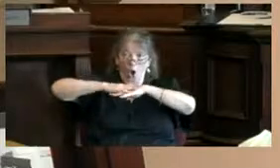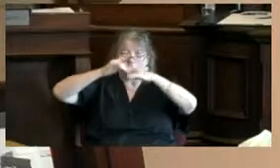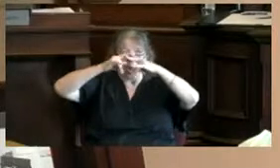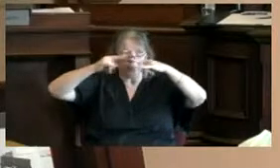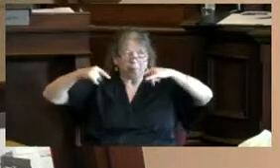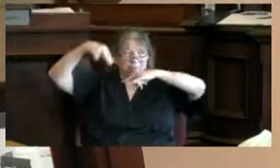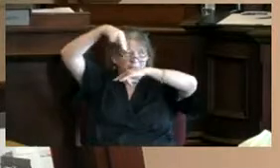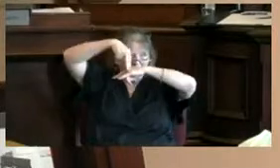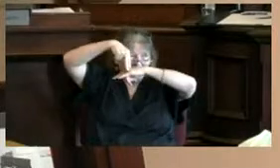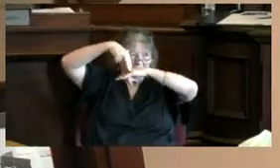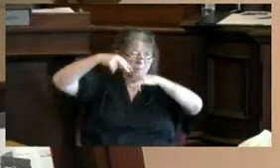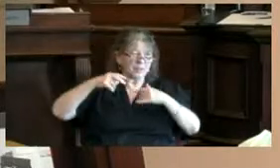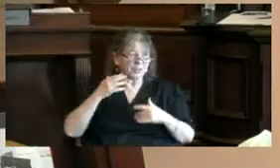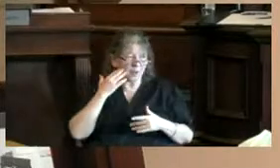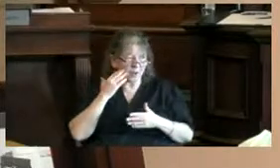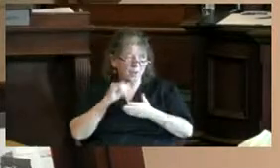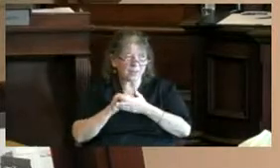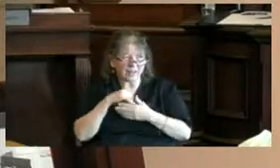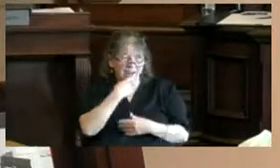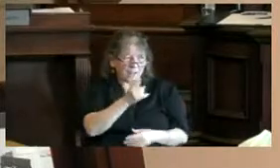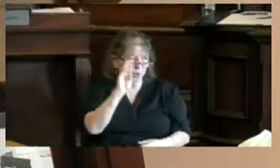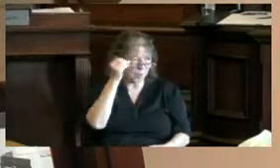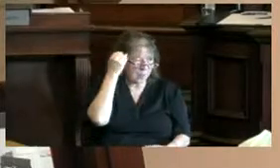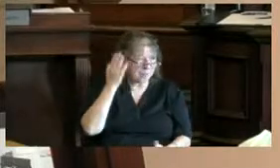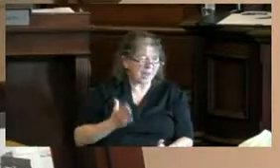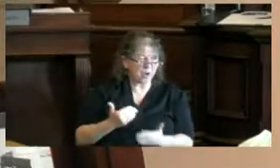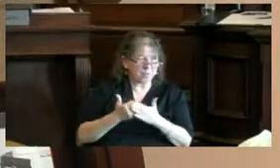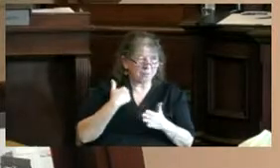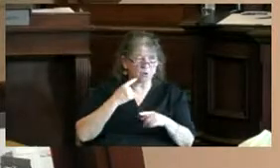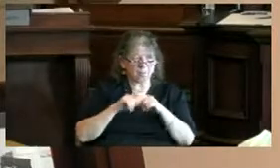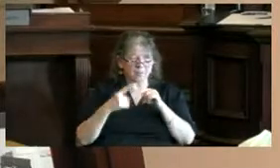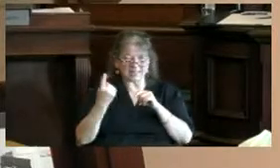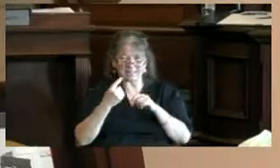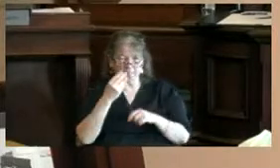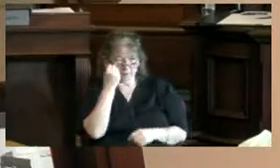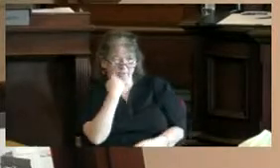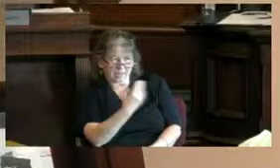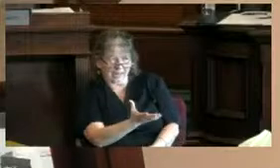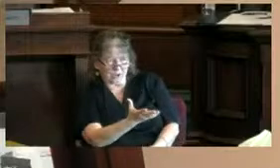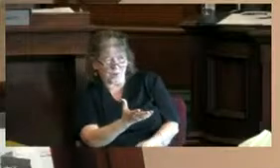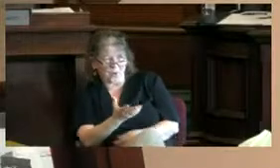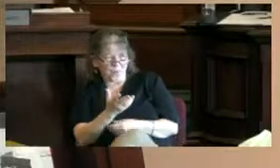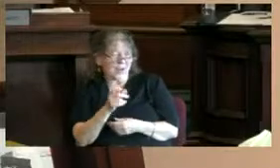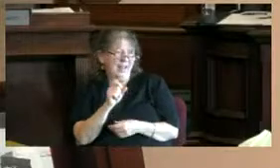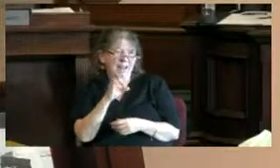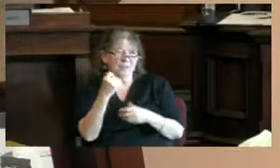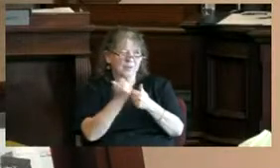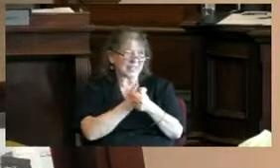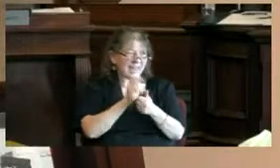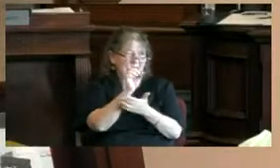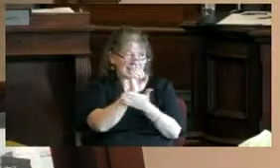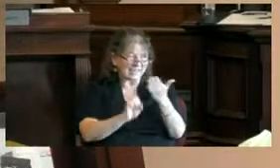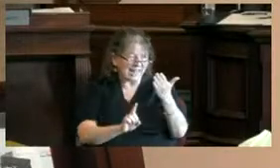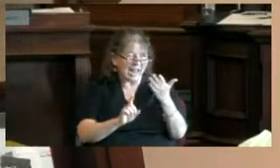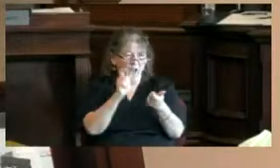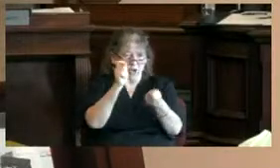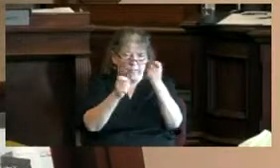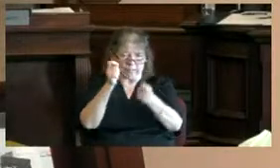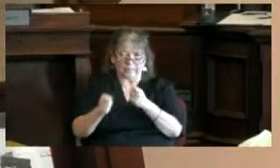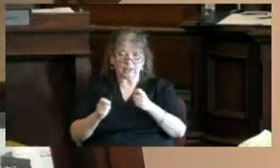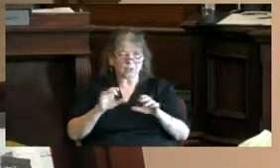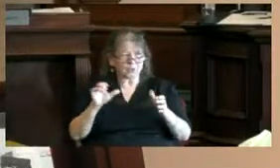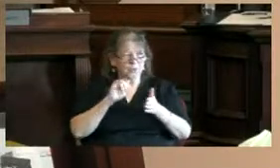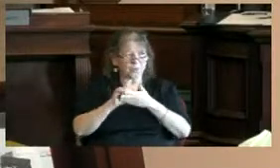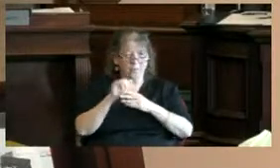So I know that this is something I made the mayor aware of, but just for consideration, if there's any potential design or alterations we can do down